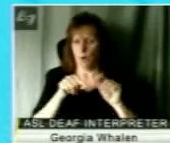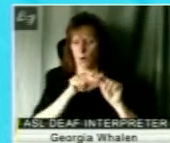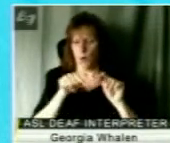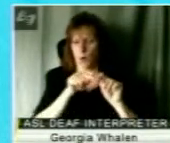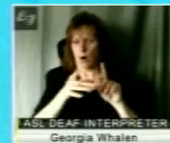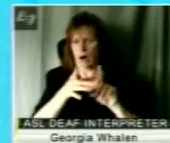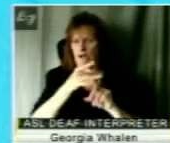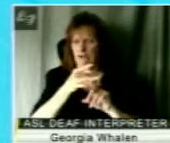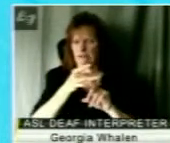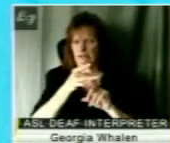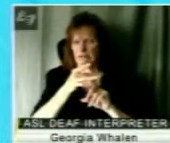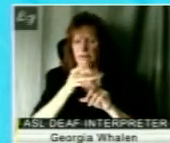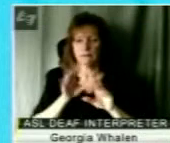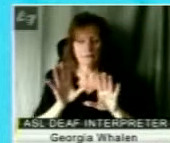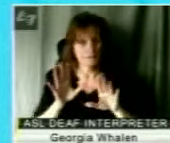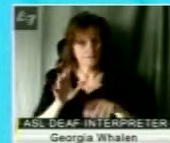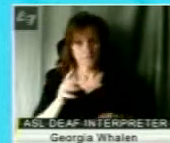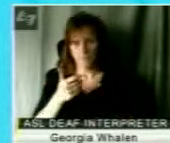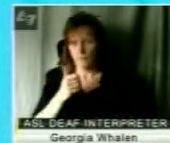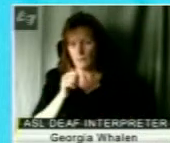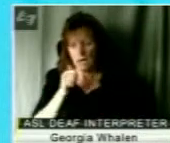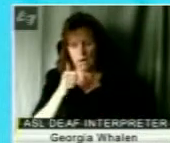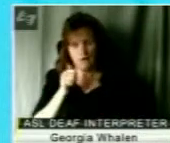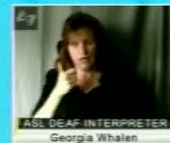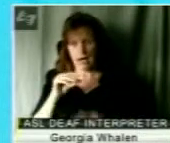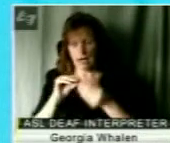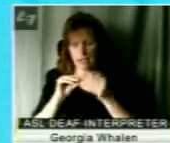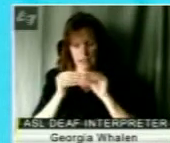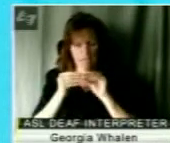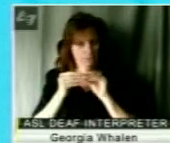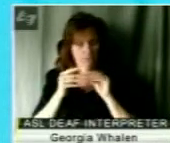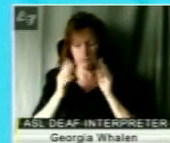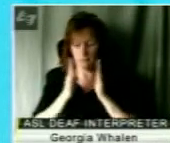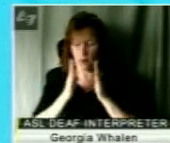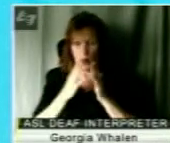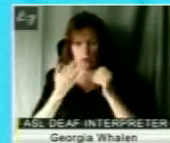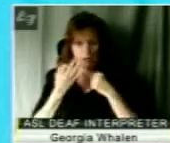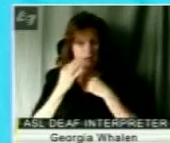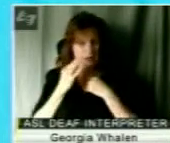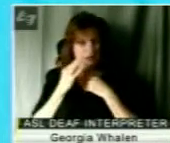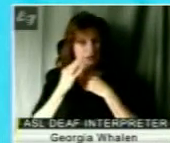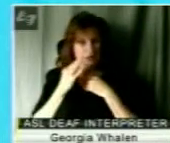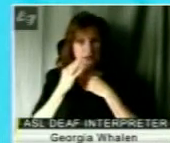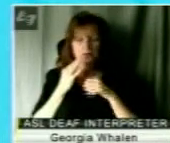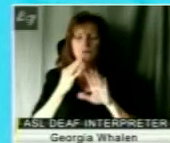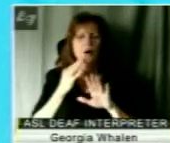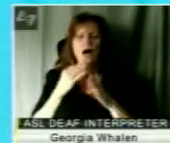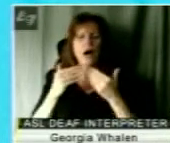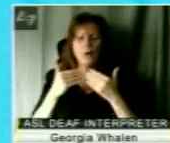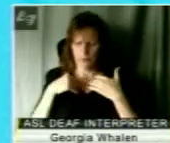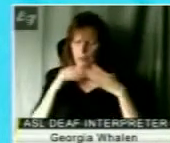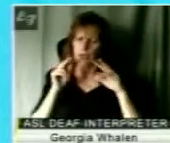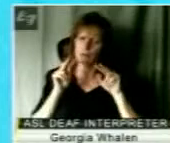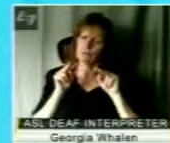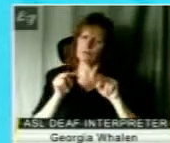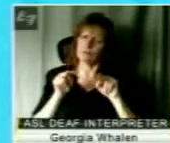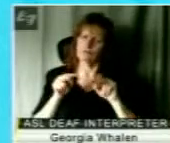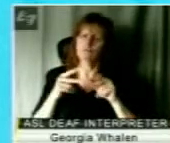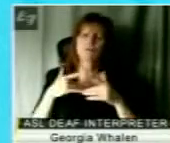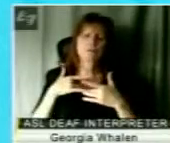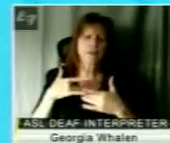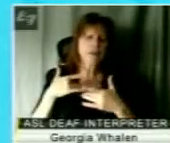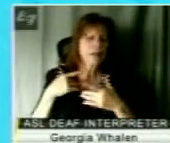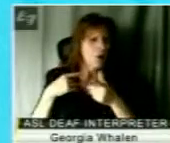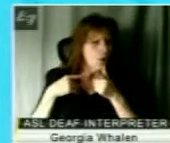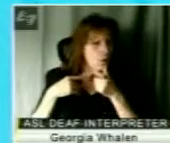small number of cases on any given day. And so you may see something for one day or for 2 days, but we want to see what the trends are over longer term. So we look at the cases as a